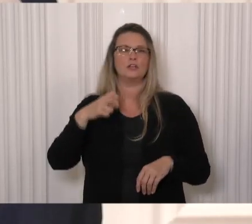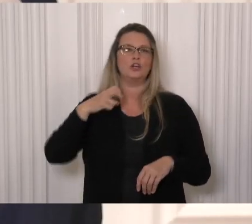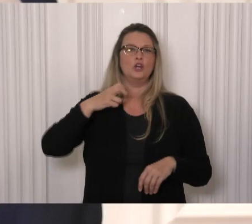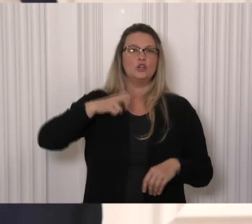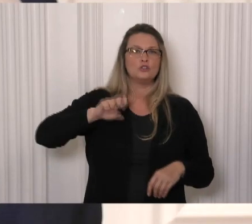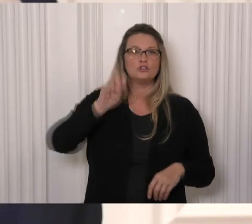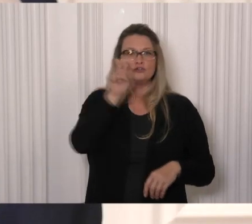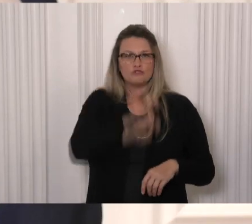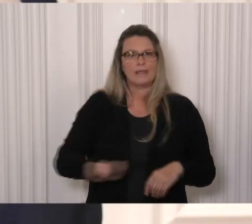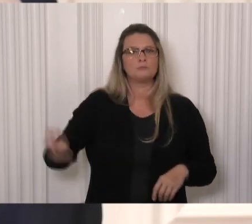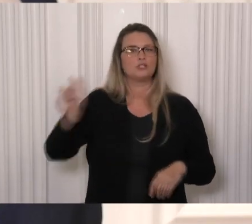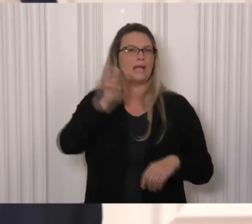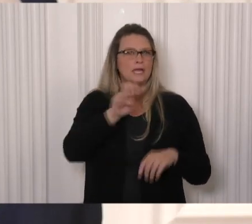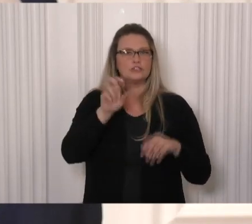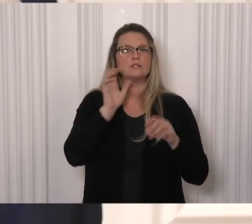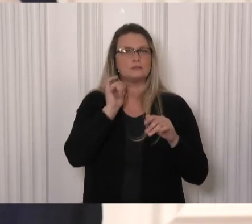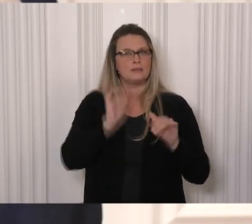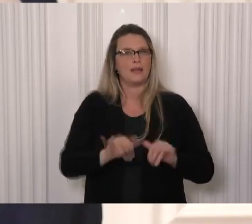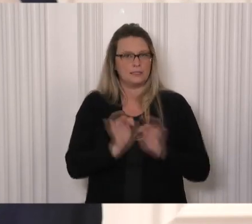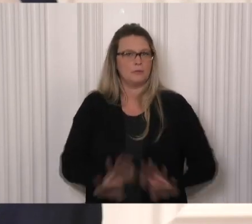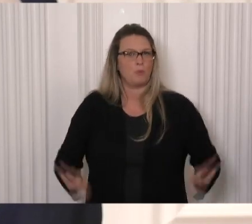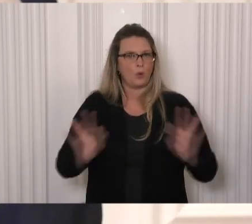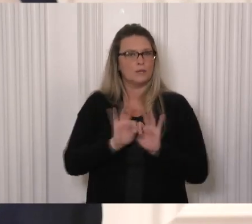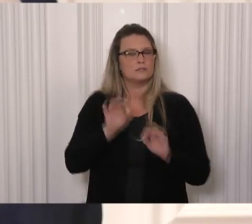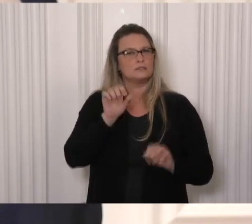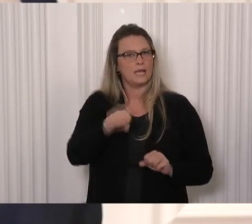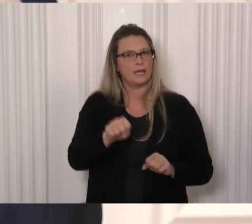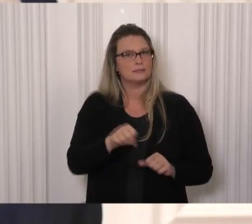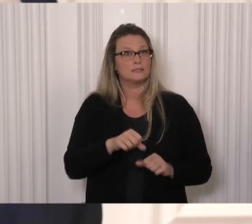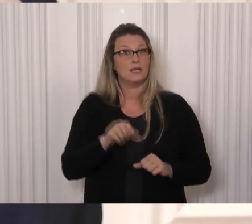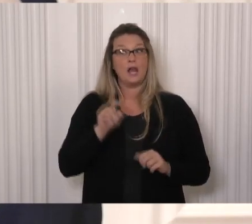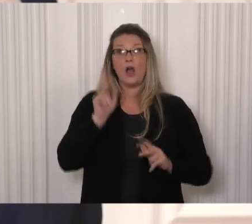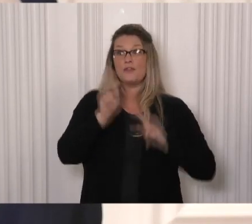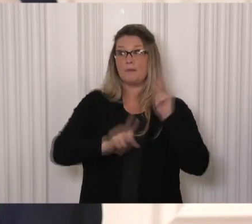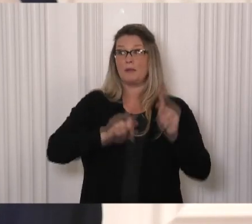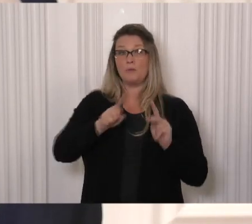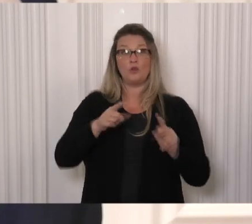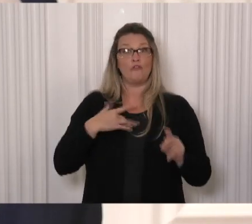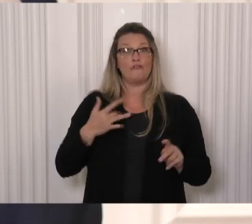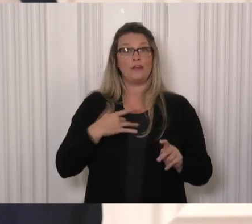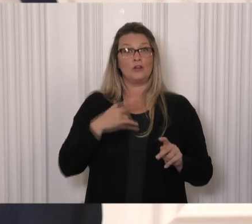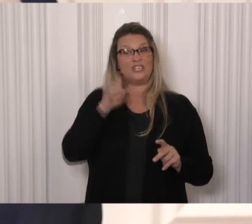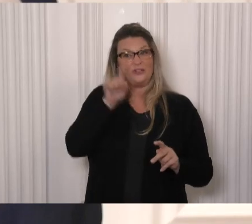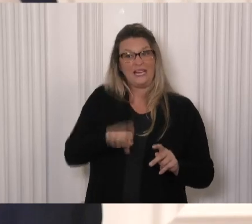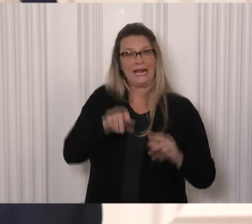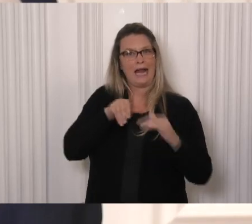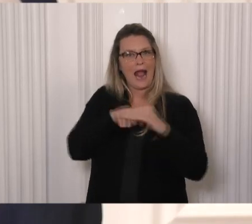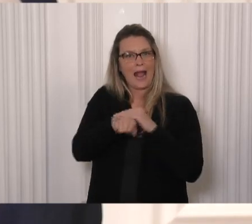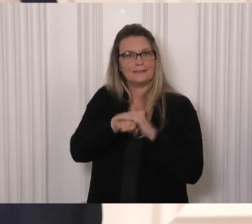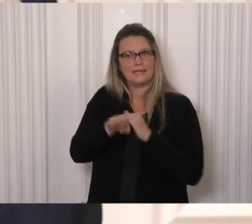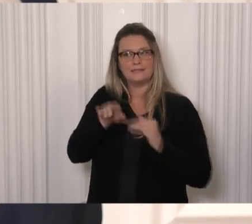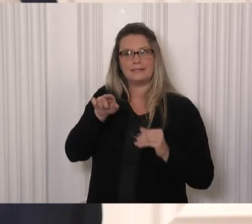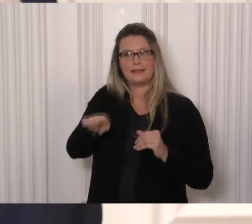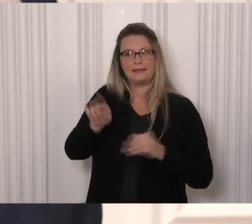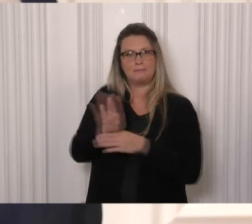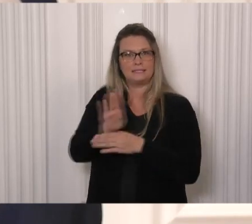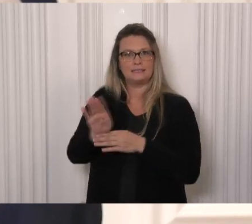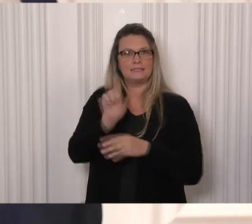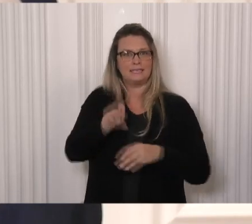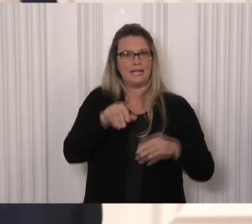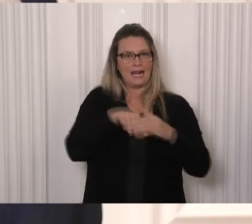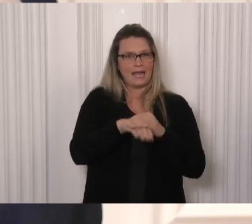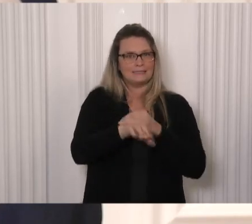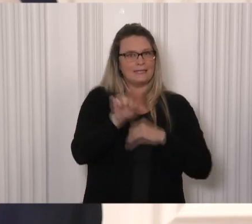of those people that you feel like that you're going to need to be able to access from the standpoint of our